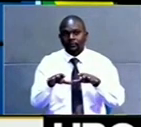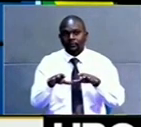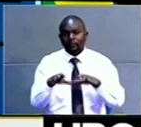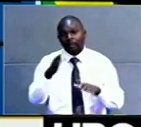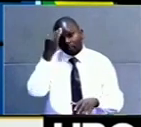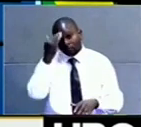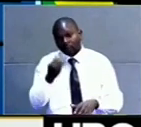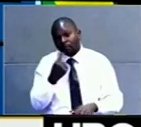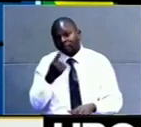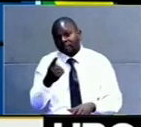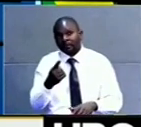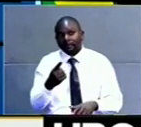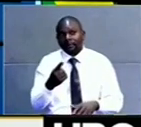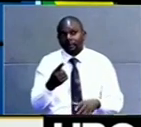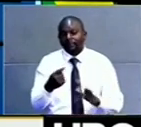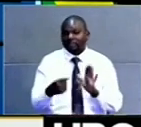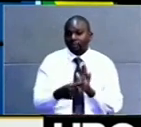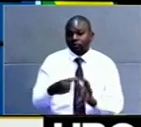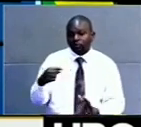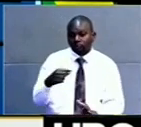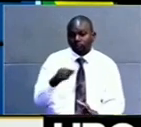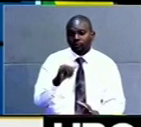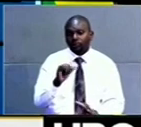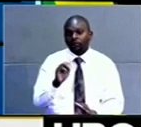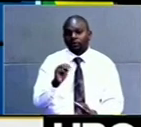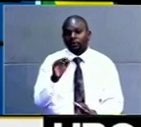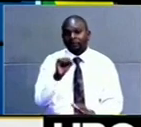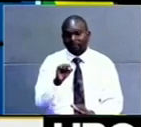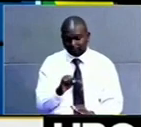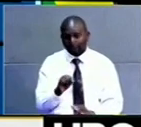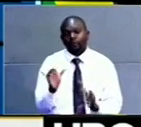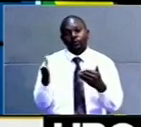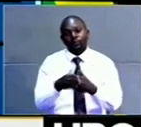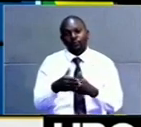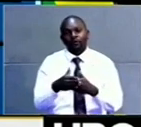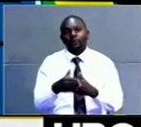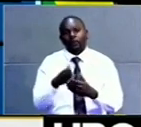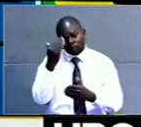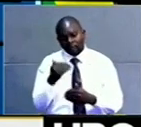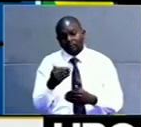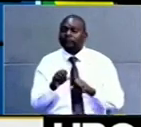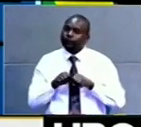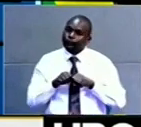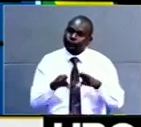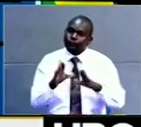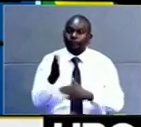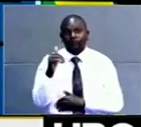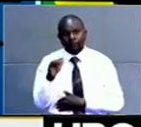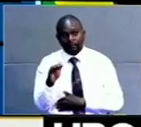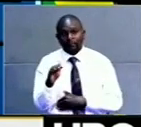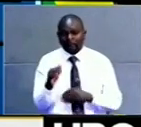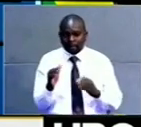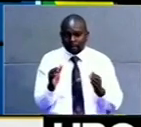Why do we say those should remain closed? It is because the virus spreads more in